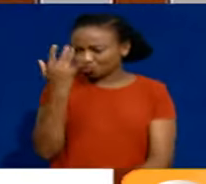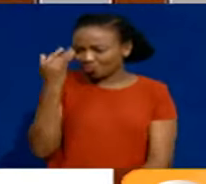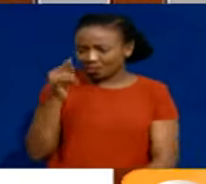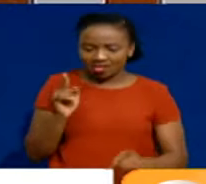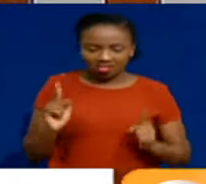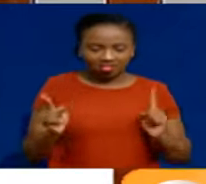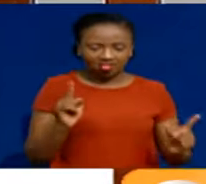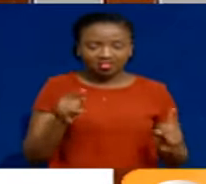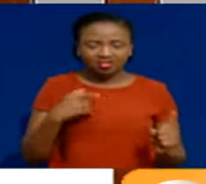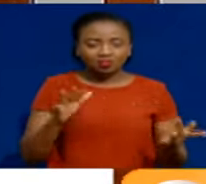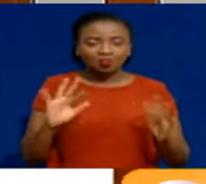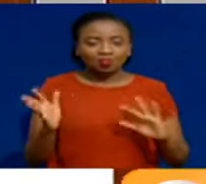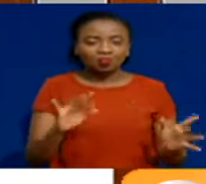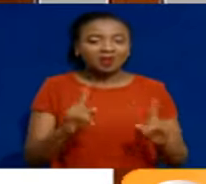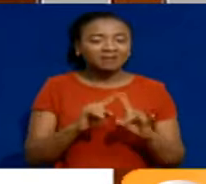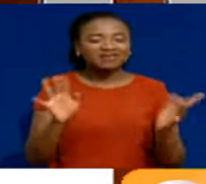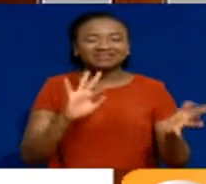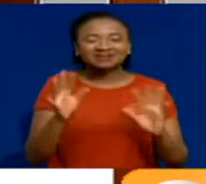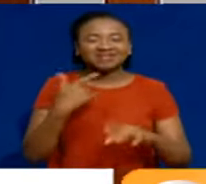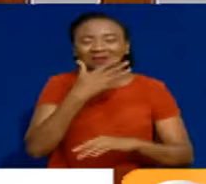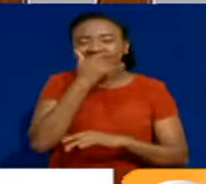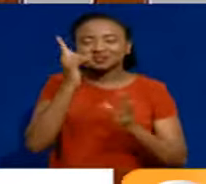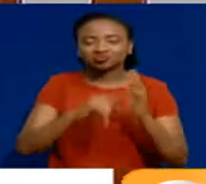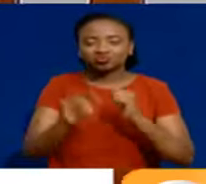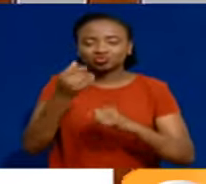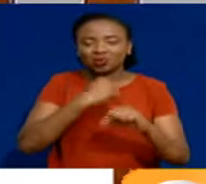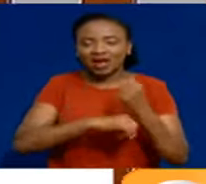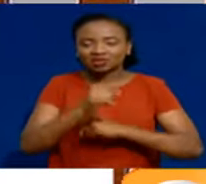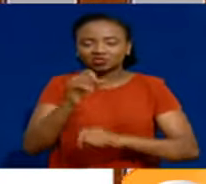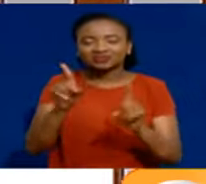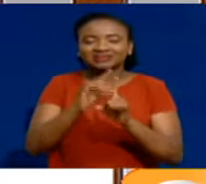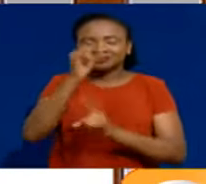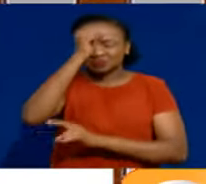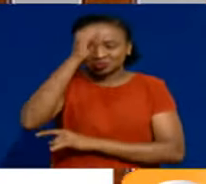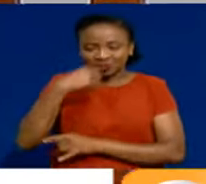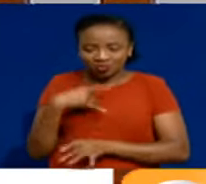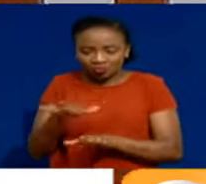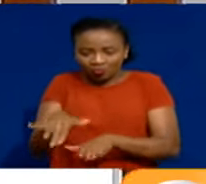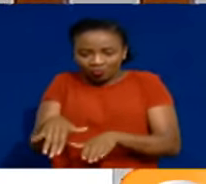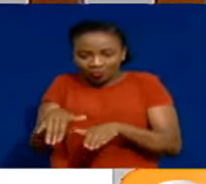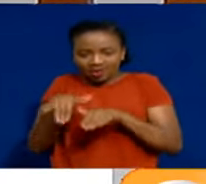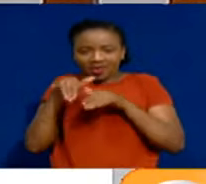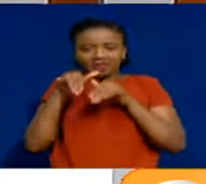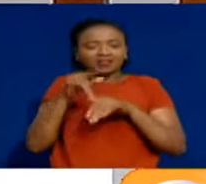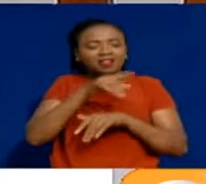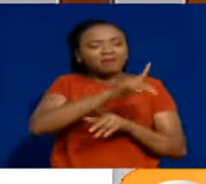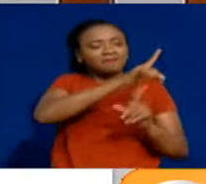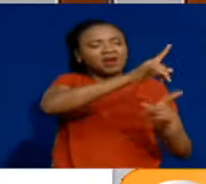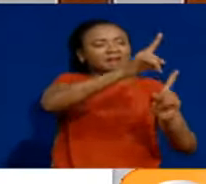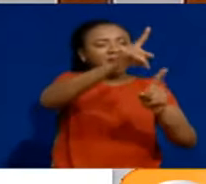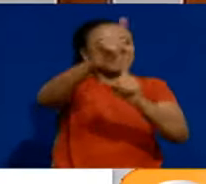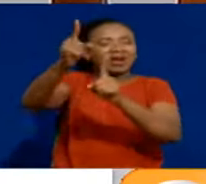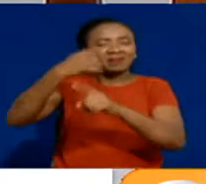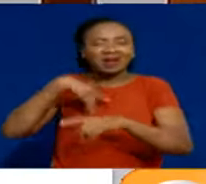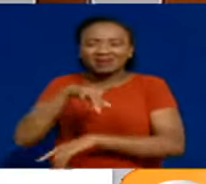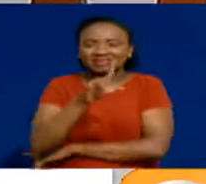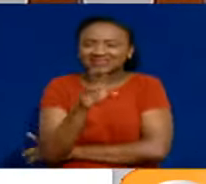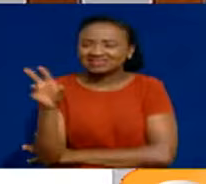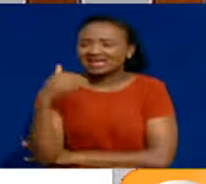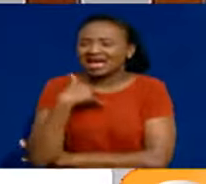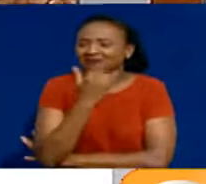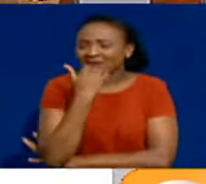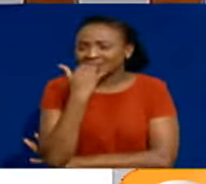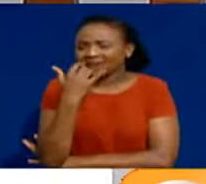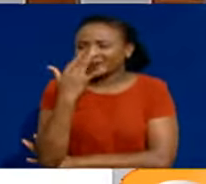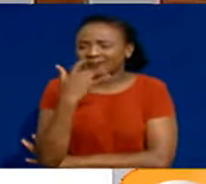But sometimes you are required to act a fool. You strategize in your a position that when they have looked around, there is nobody, they are seeing Jeff. And